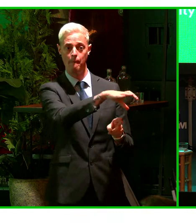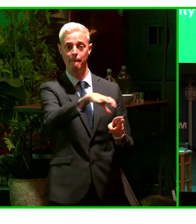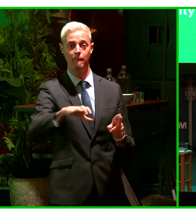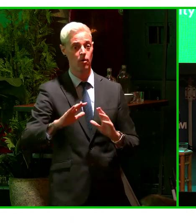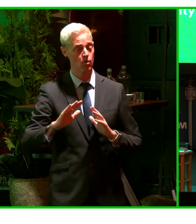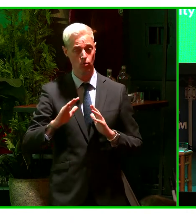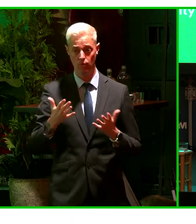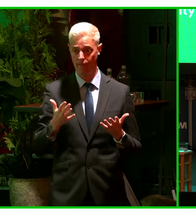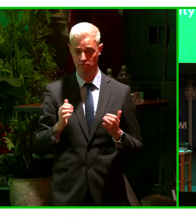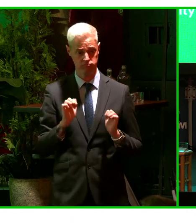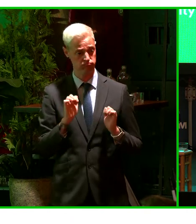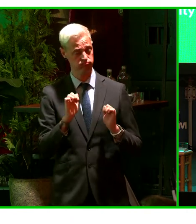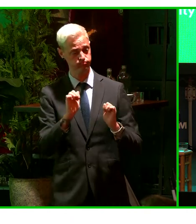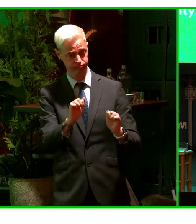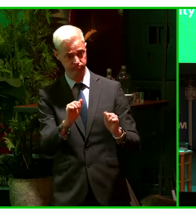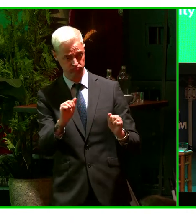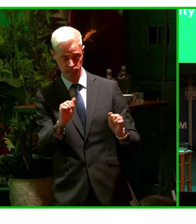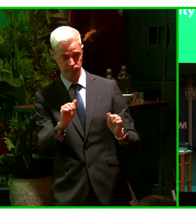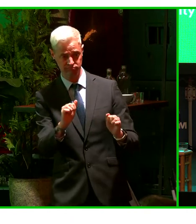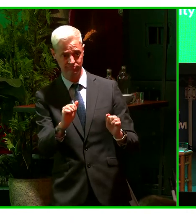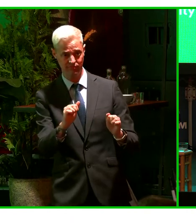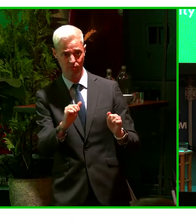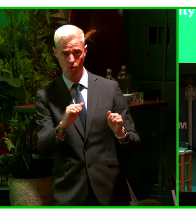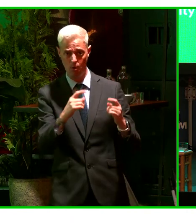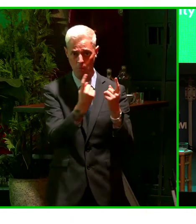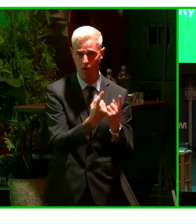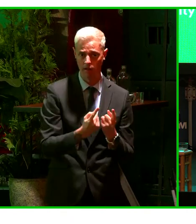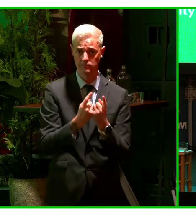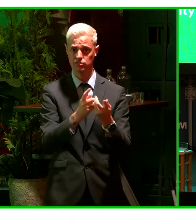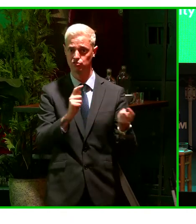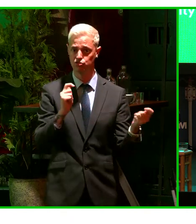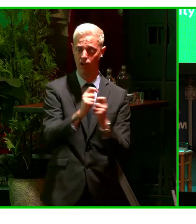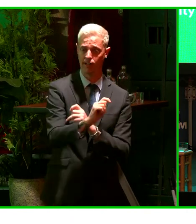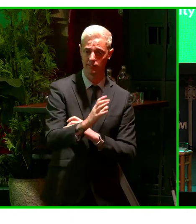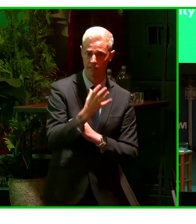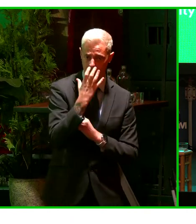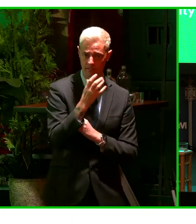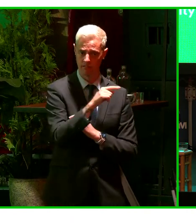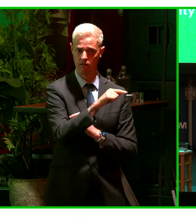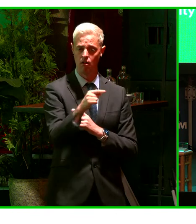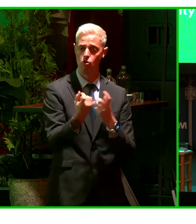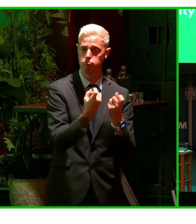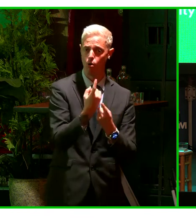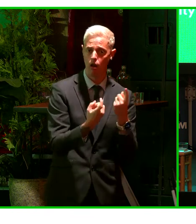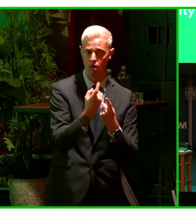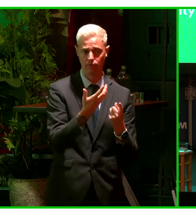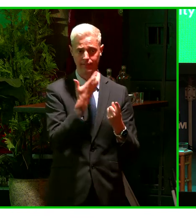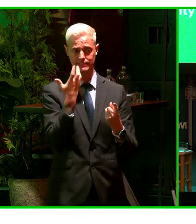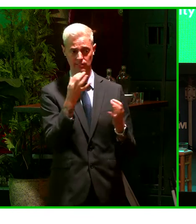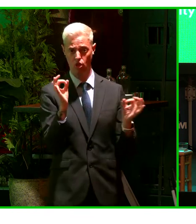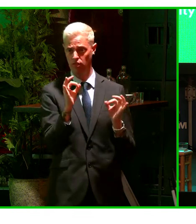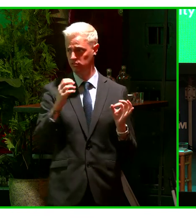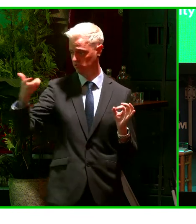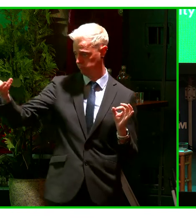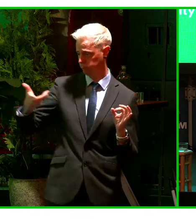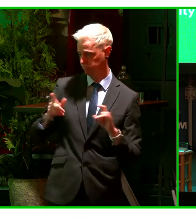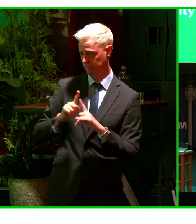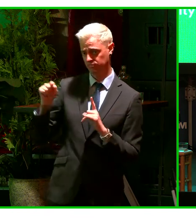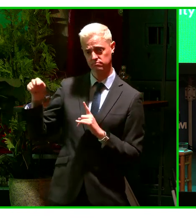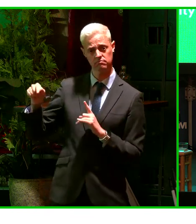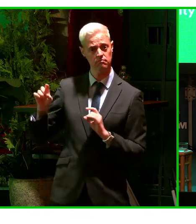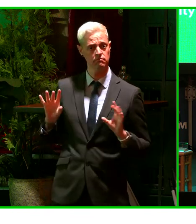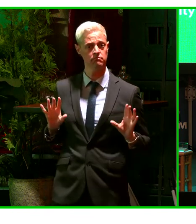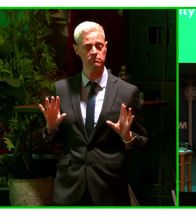any difference noticed to your appliances, to your boilers, to the way you heat your homes, your cookers, your gas